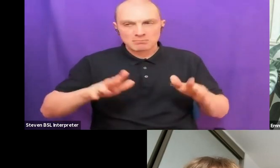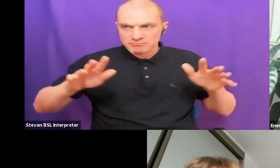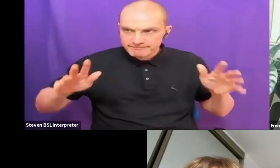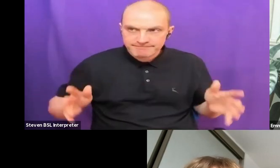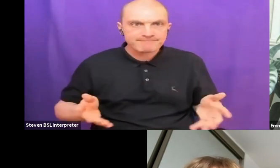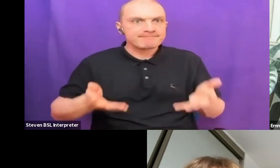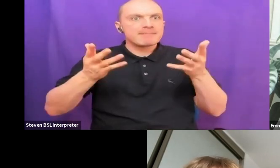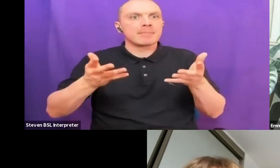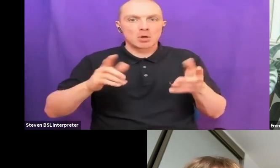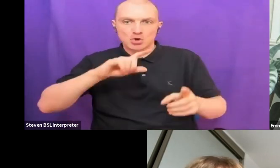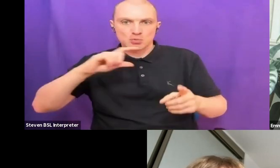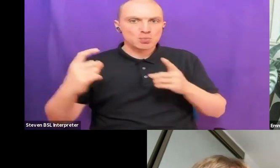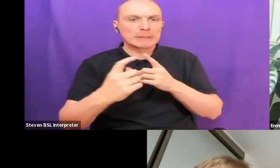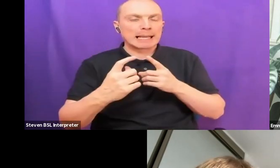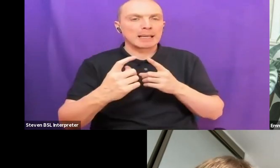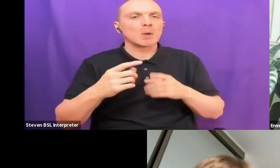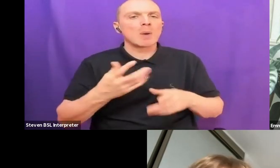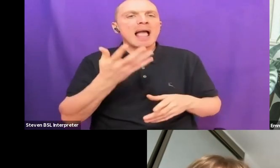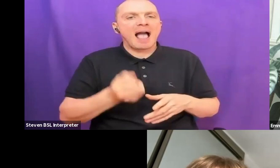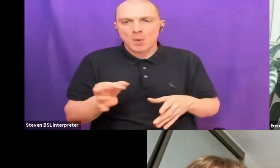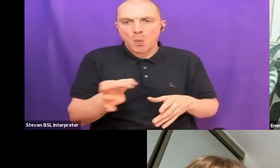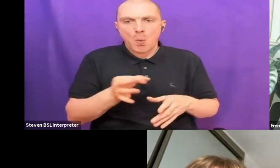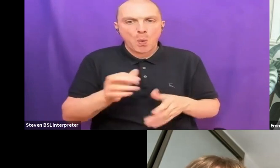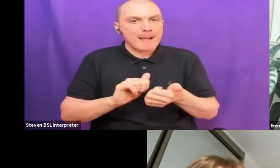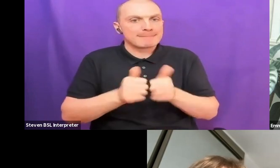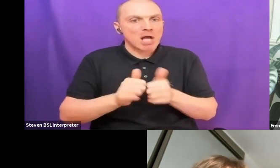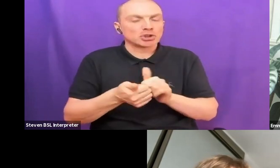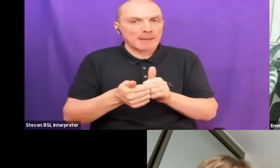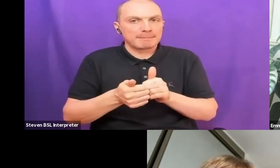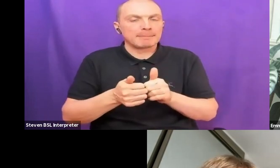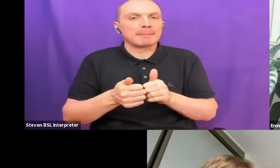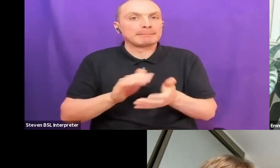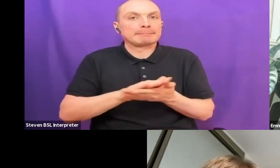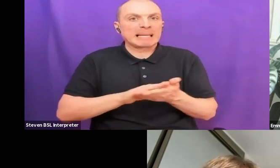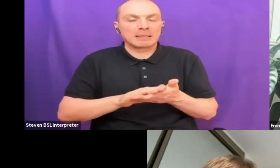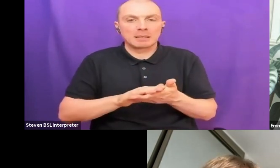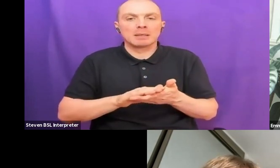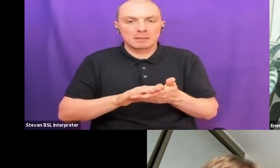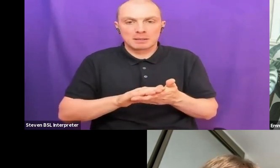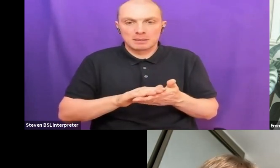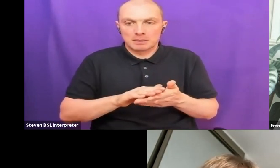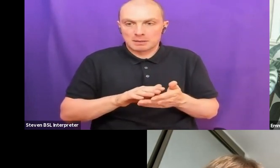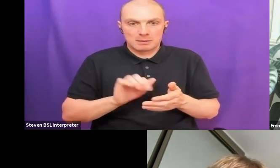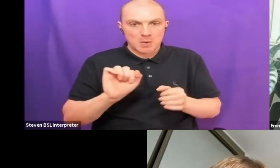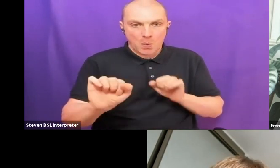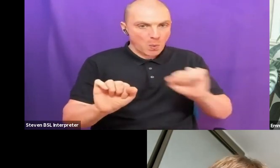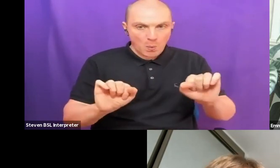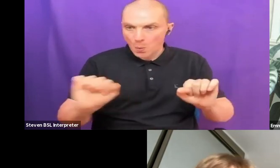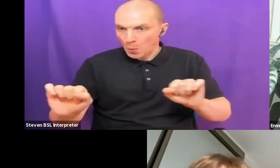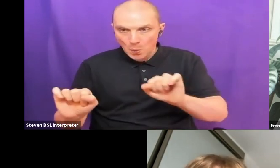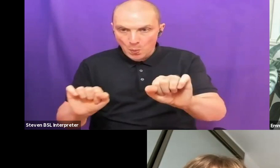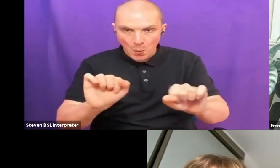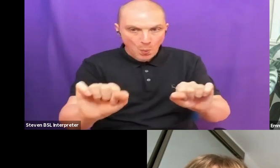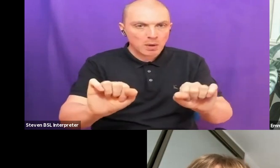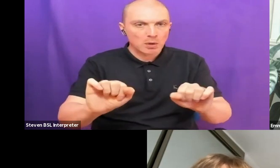our locality partnerships. So that's our scheme of decentralisation, which has got a really strong balance between elected